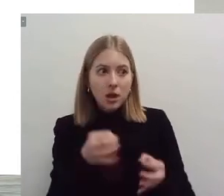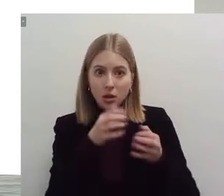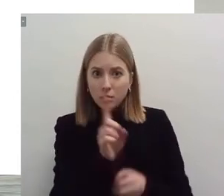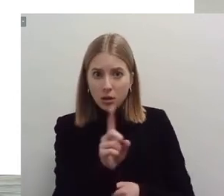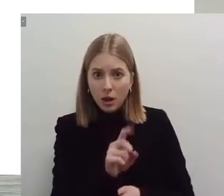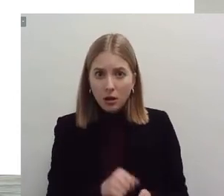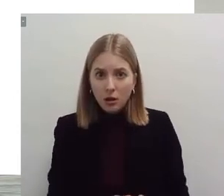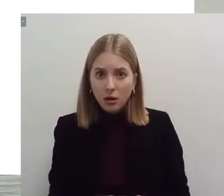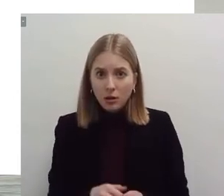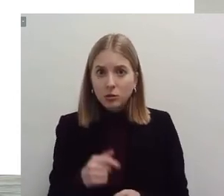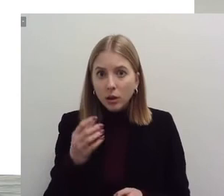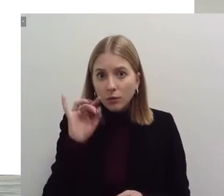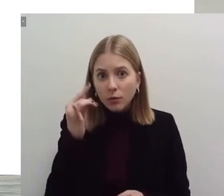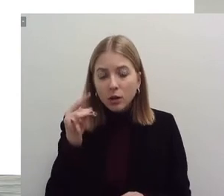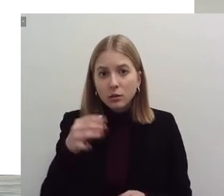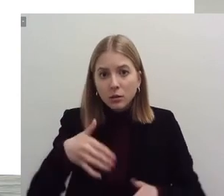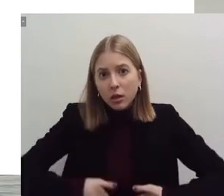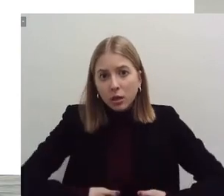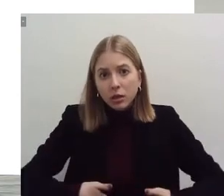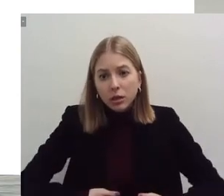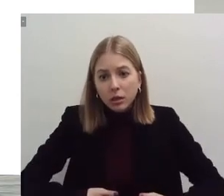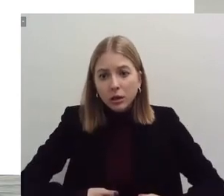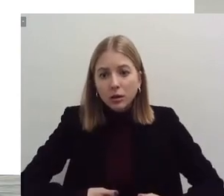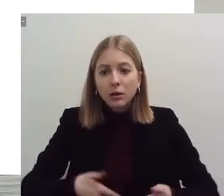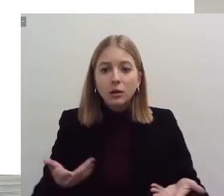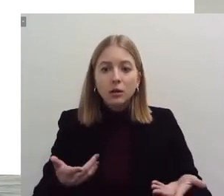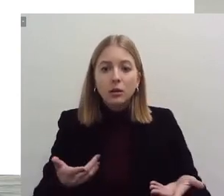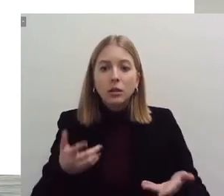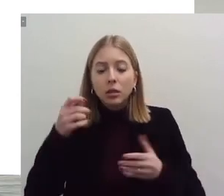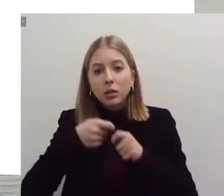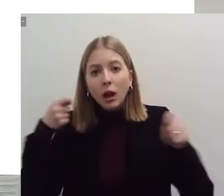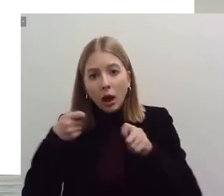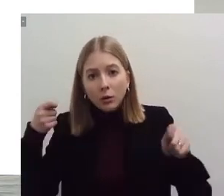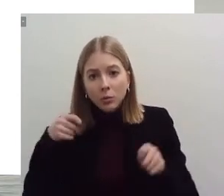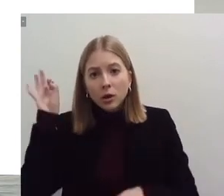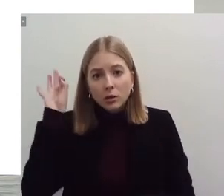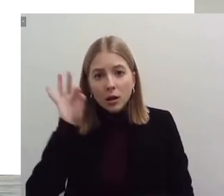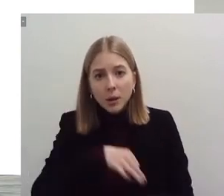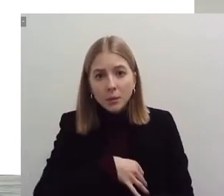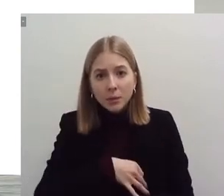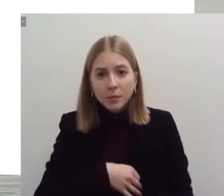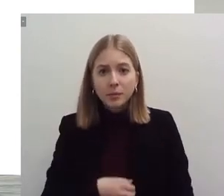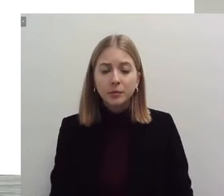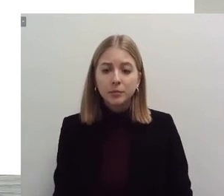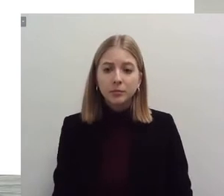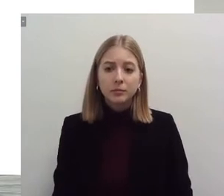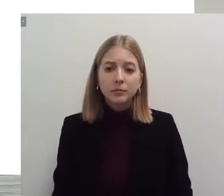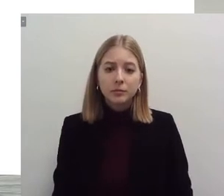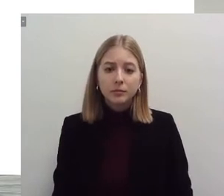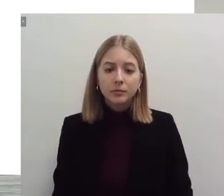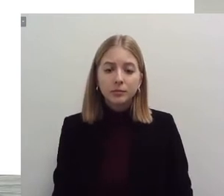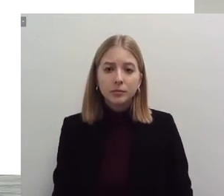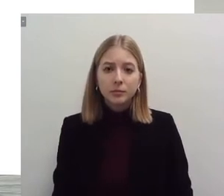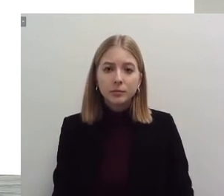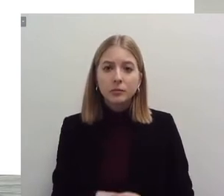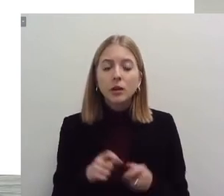many of them develop very low self-esteem and self-value, and for them to